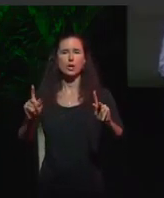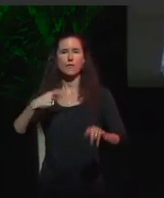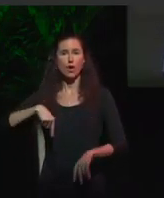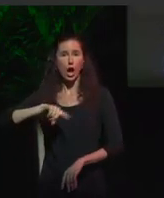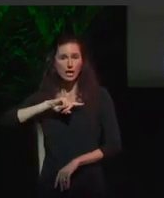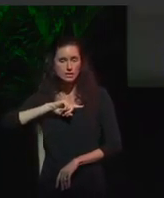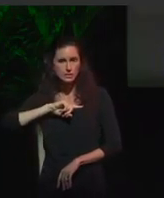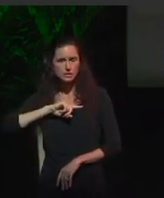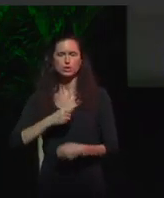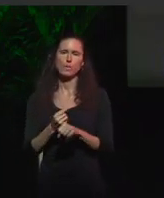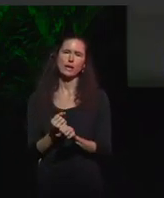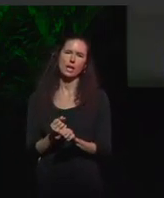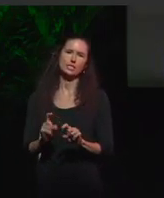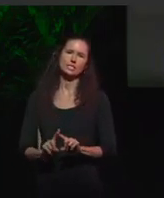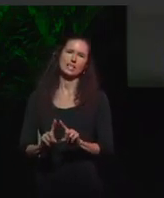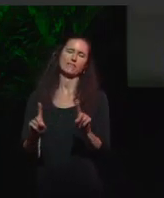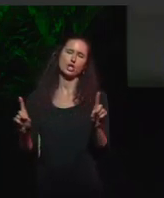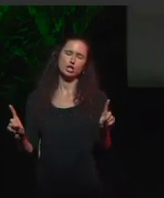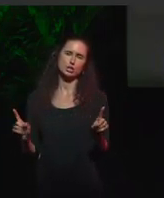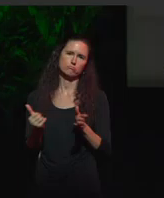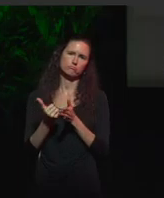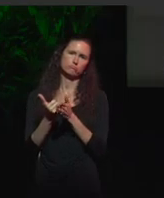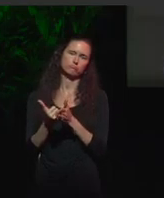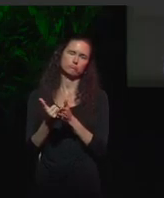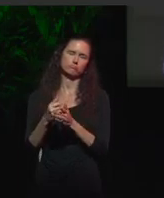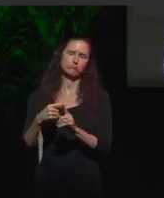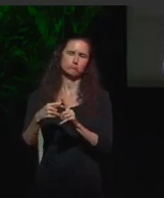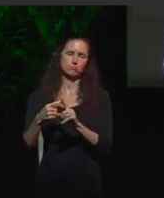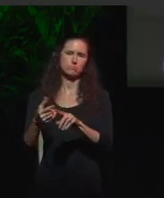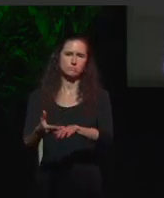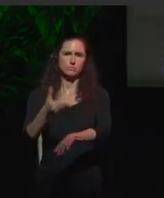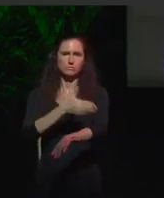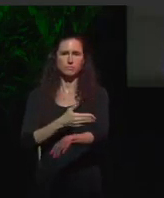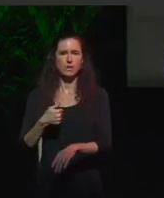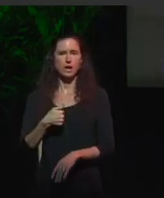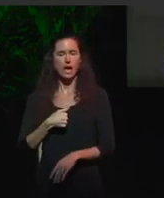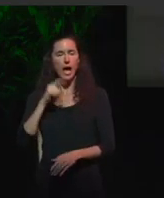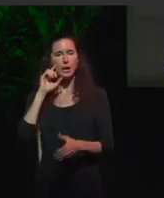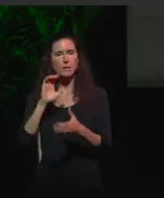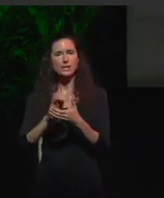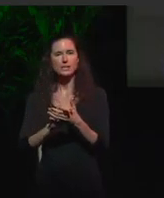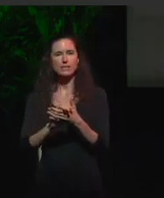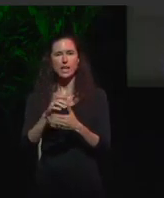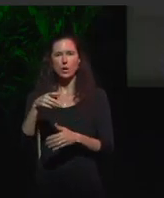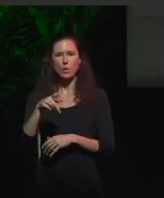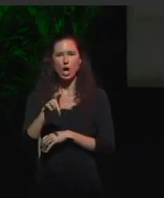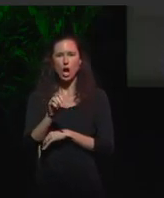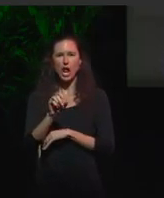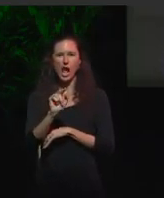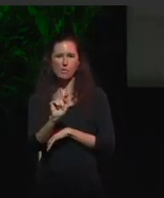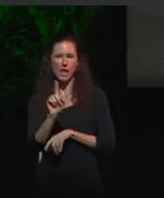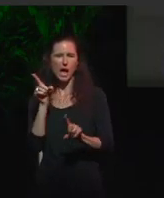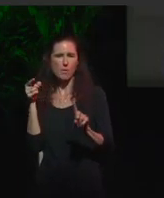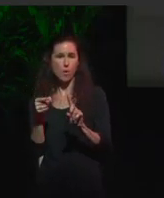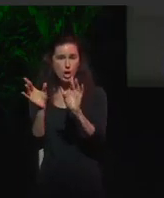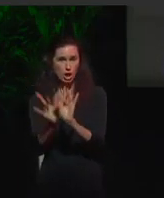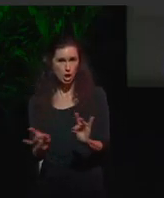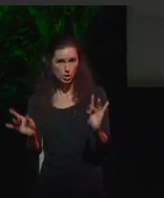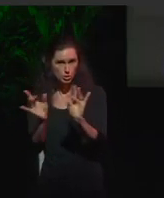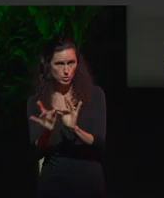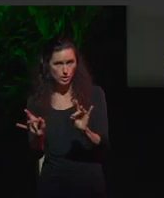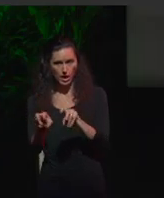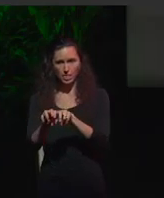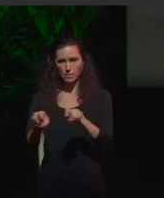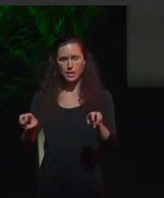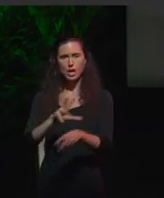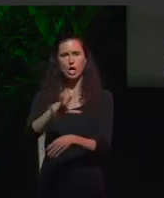a difference. I believe that we are at a plot point in our story. The panel on